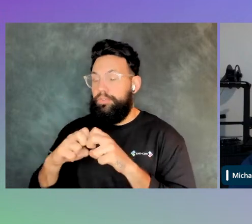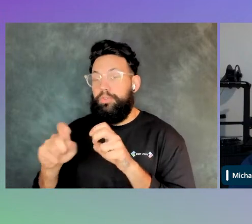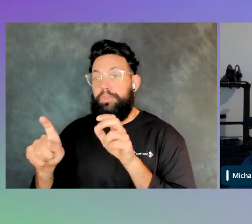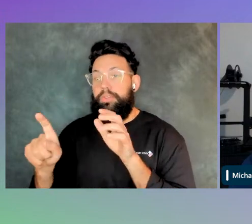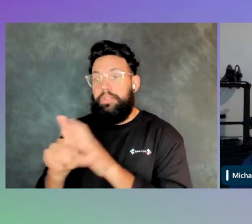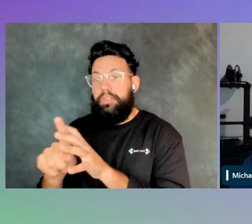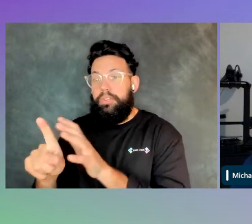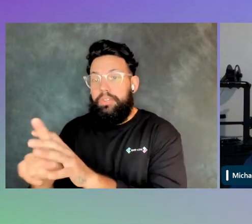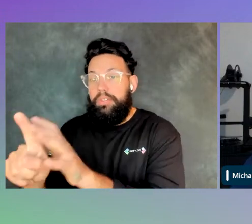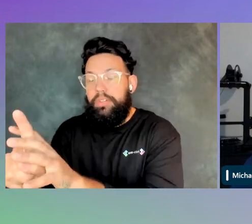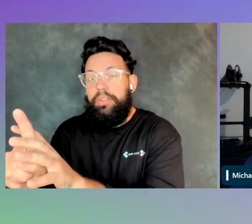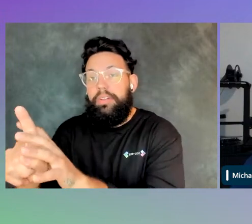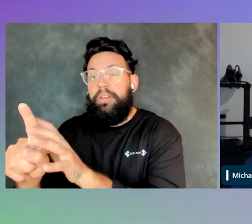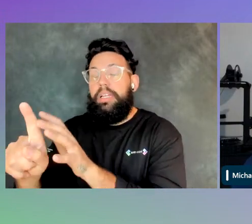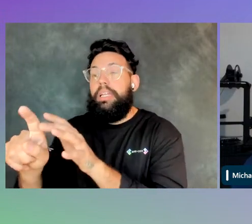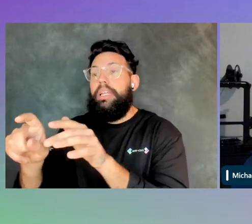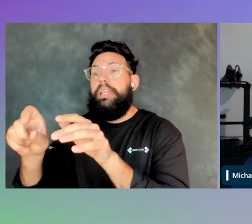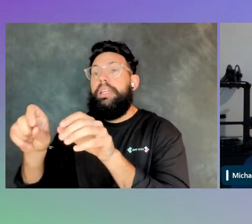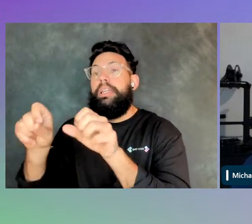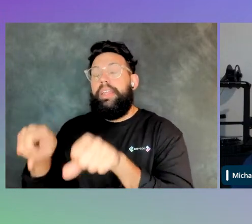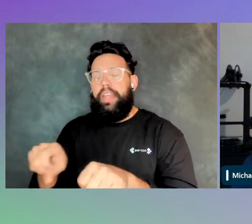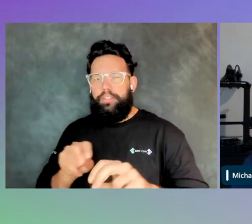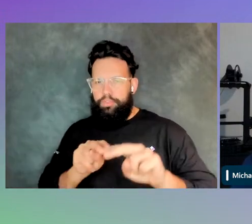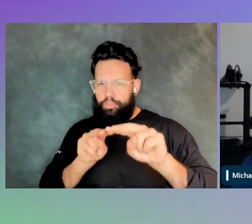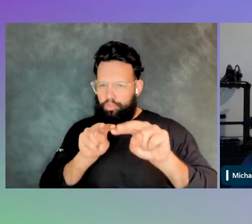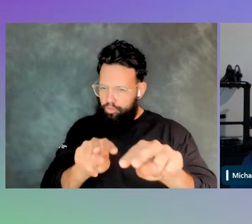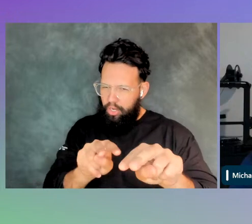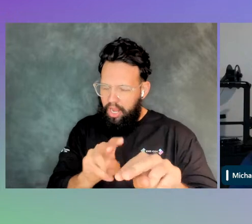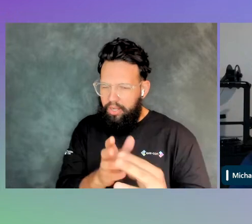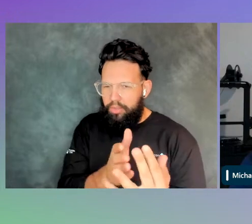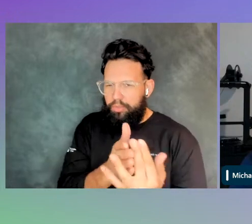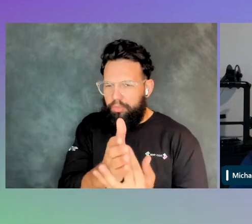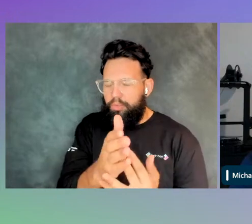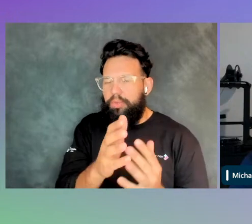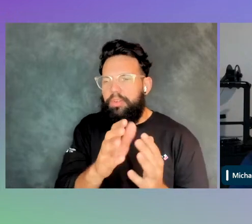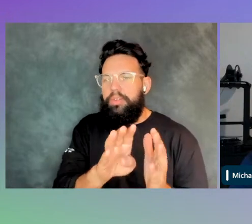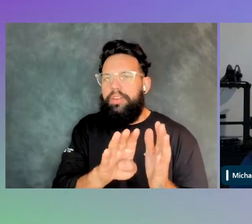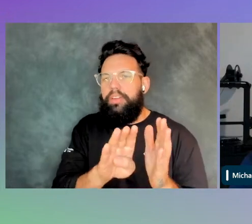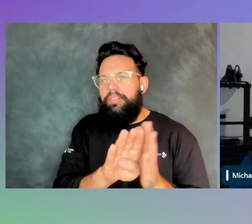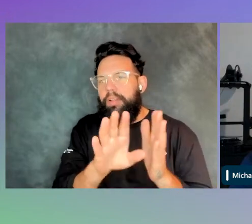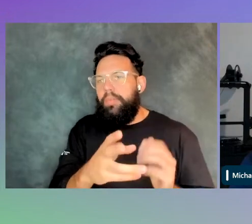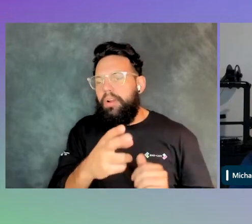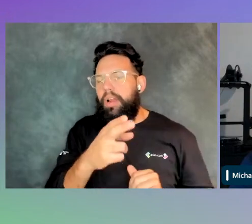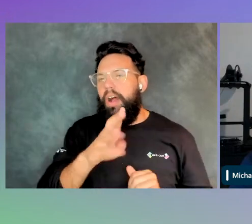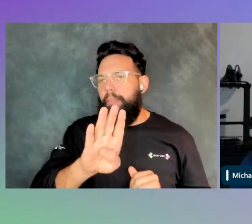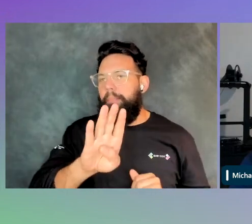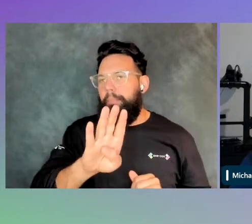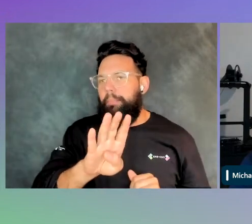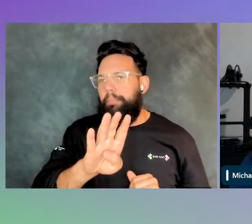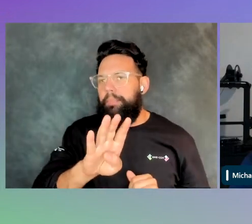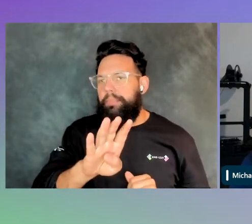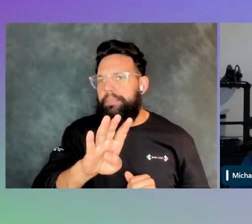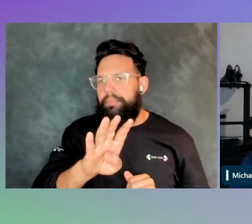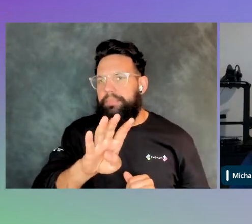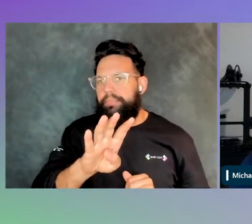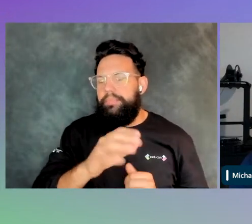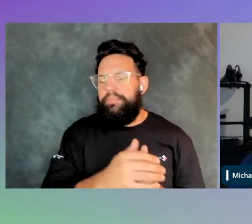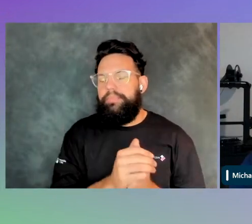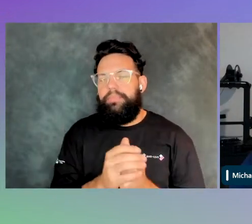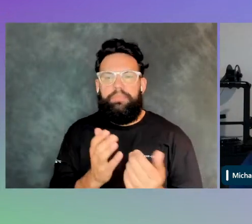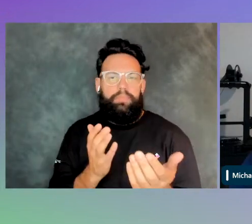hub, for example, and go with the DQ University